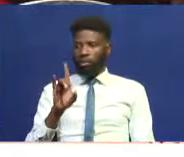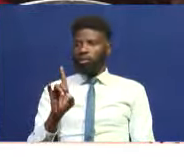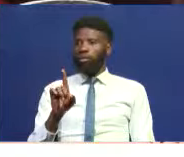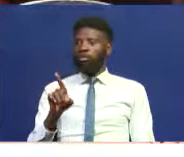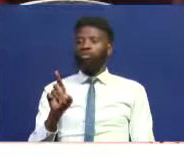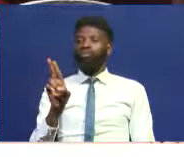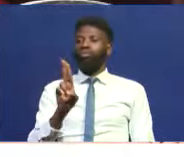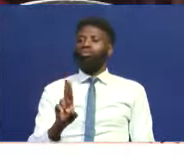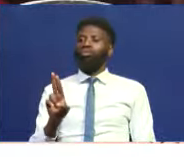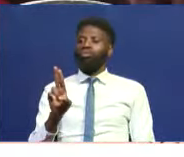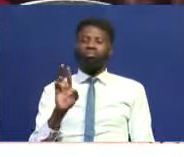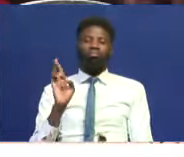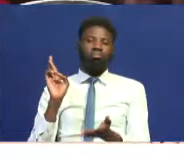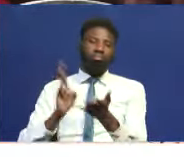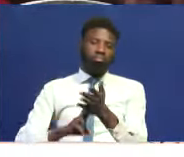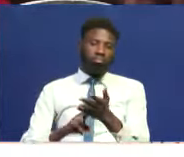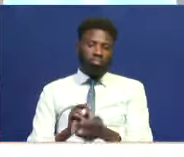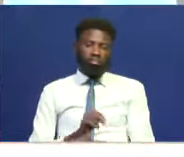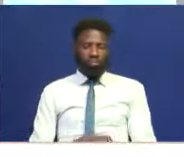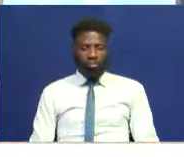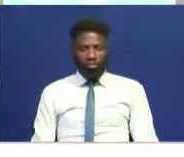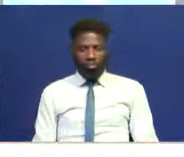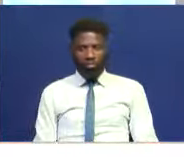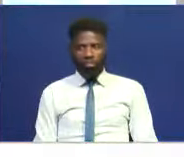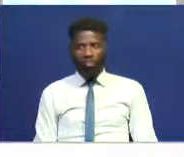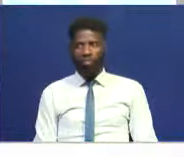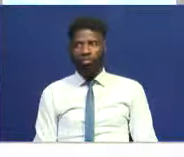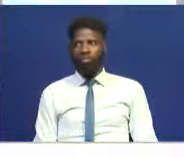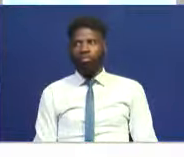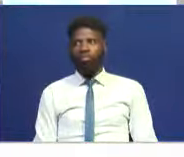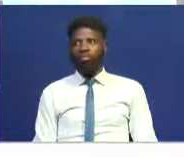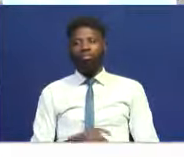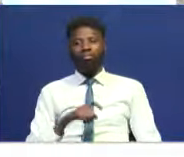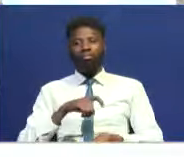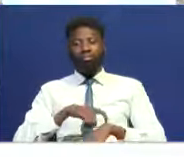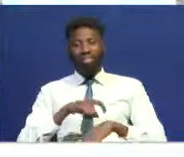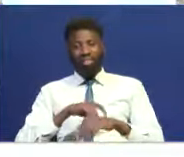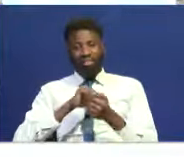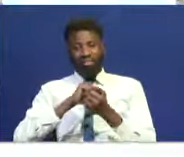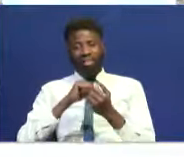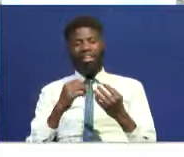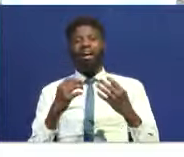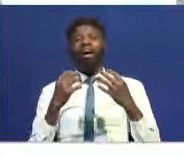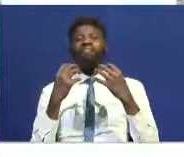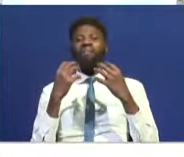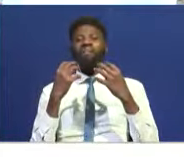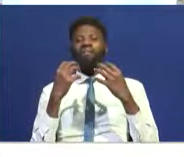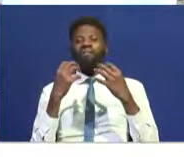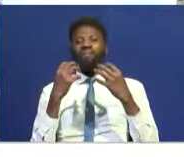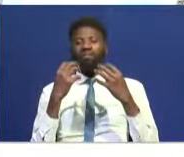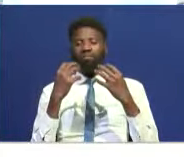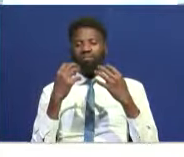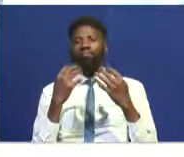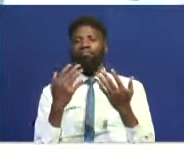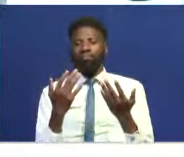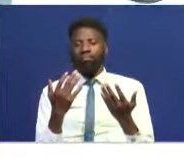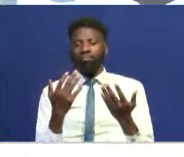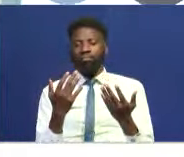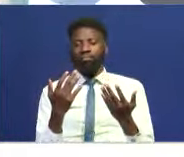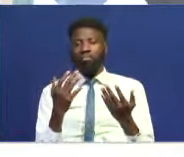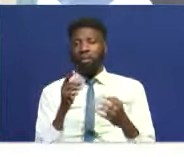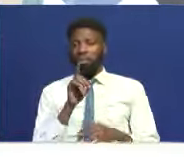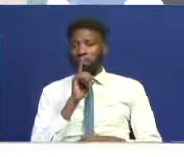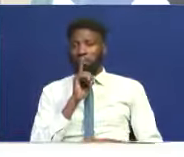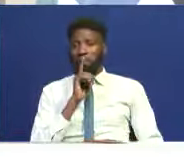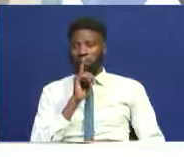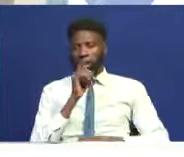kitambulisho kujiandikisha kwenye SHA. During a media briefing on Friday at Afya House, the Cabinet Secretary disclosed that the exercise